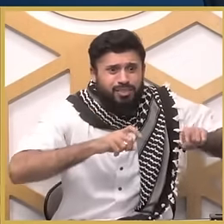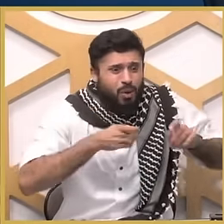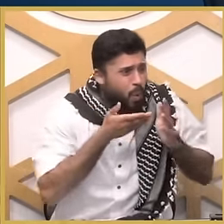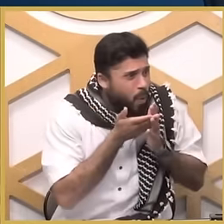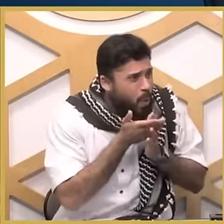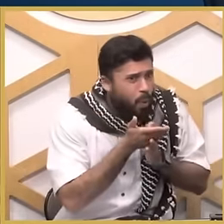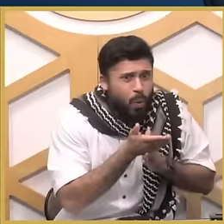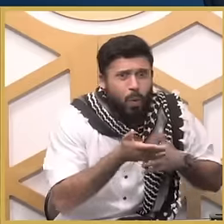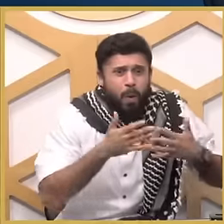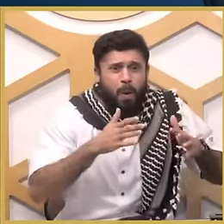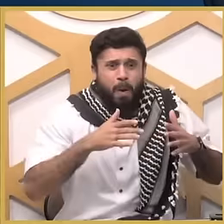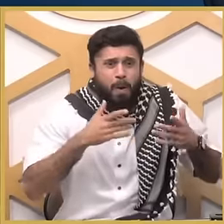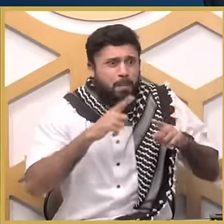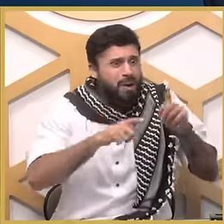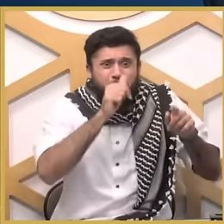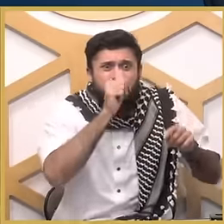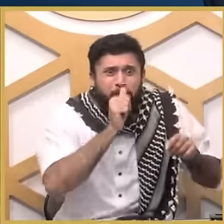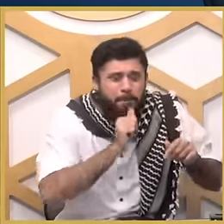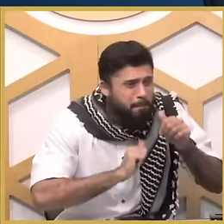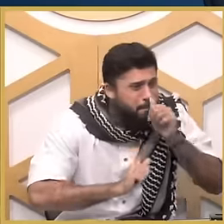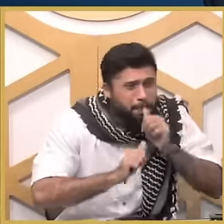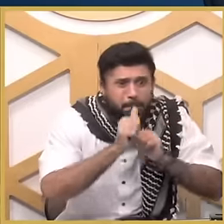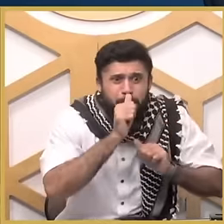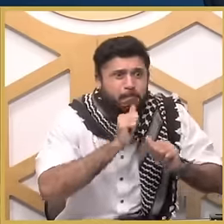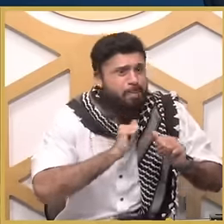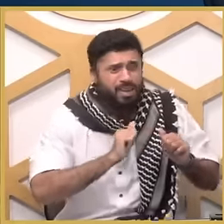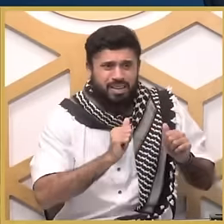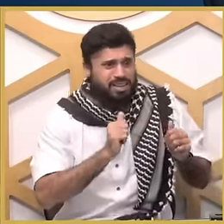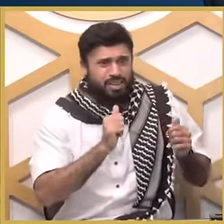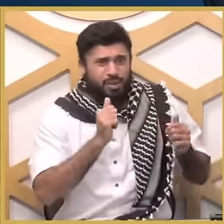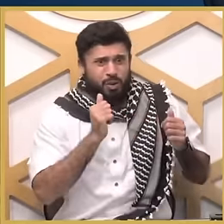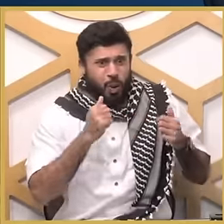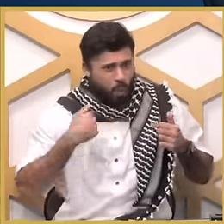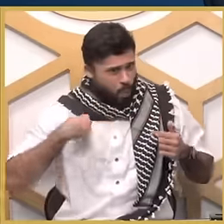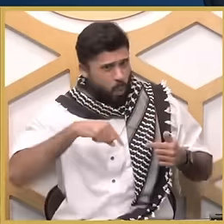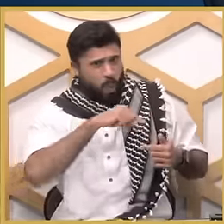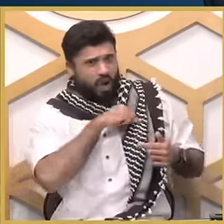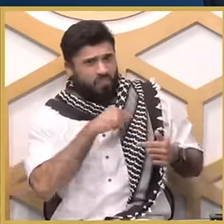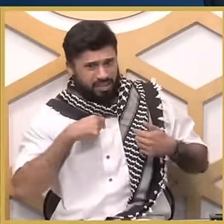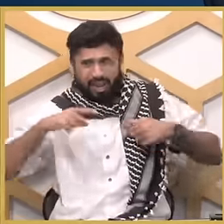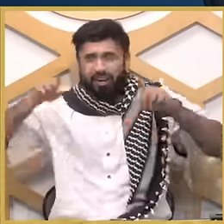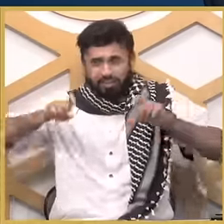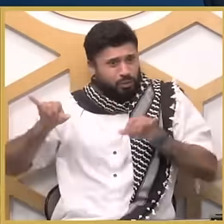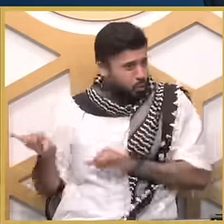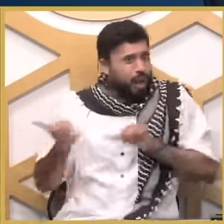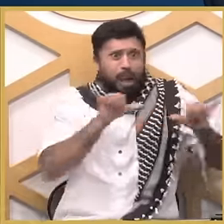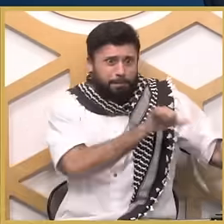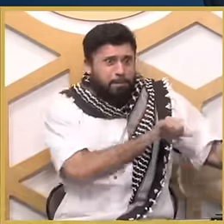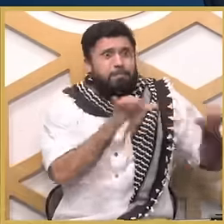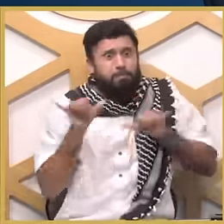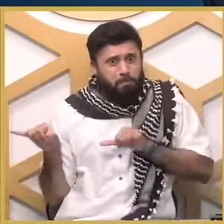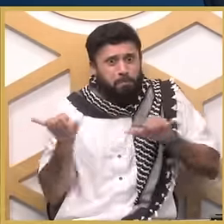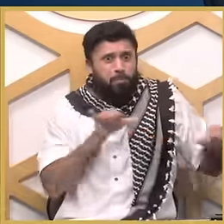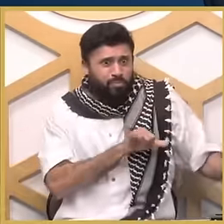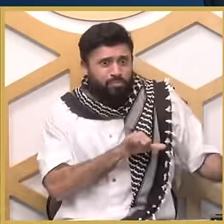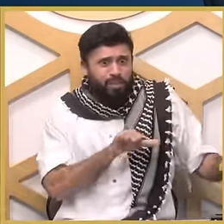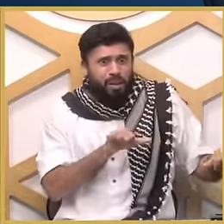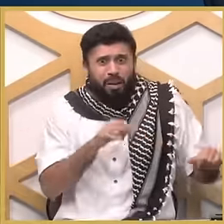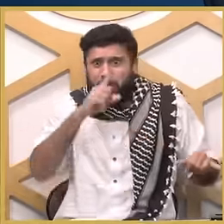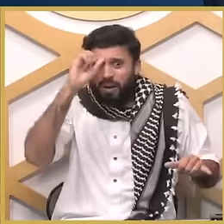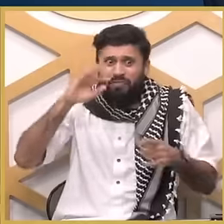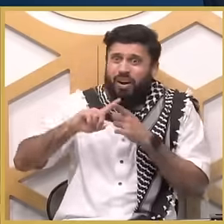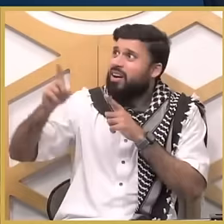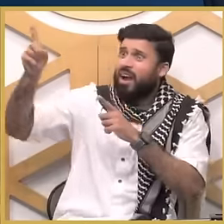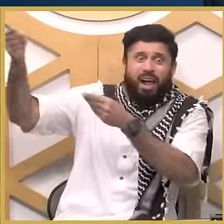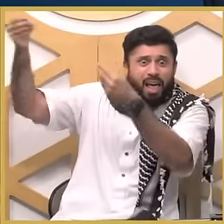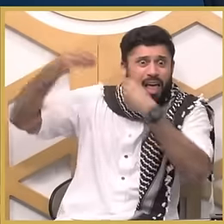Probably your test is severe in your own condition, your own circumstances. because you've been given so much and you're not